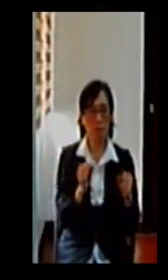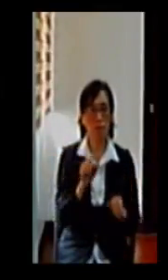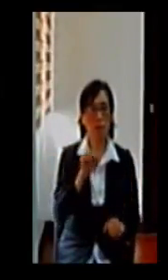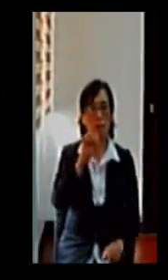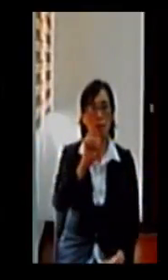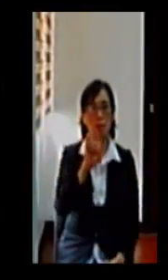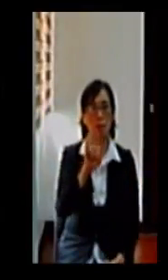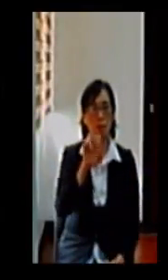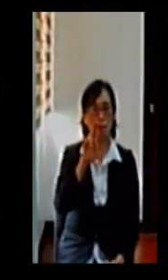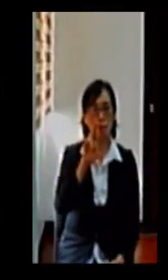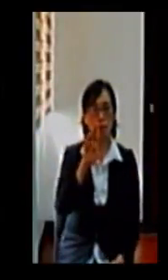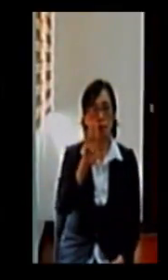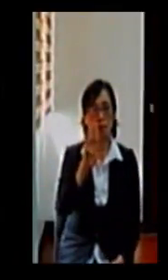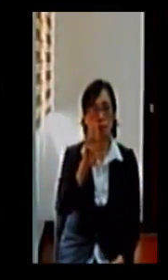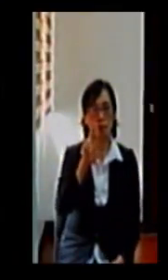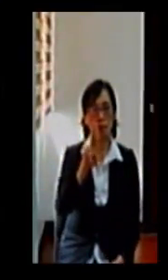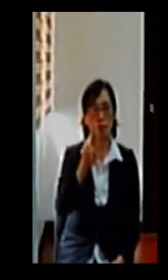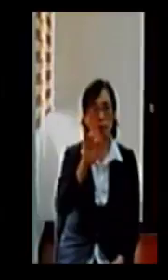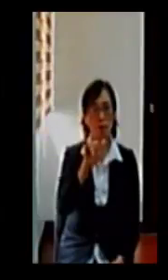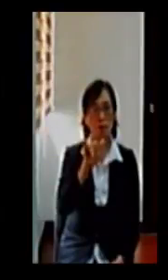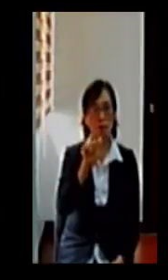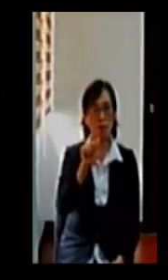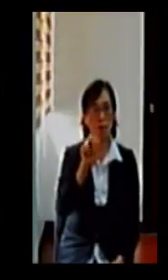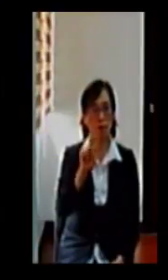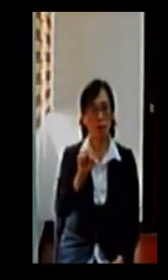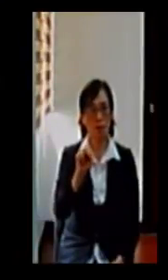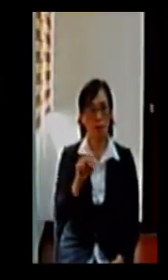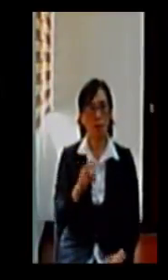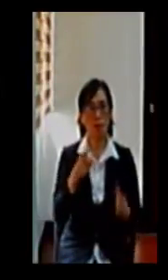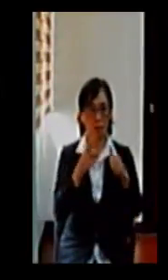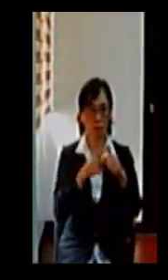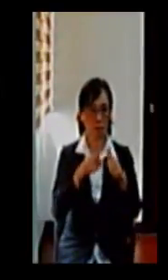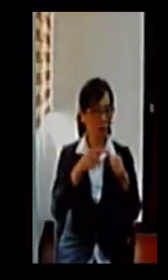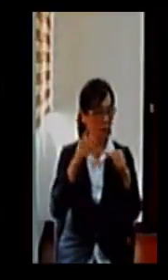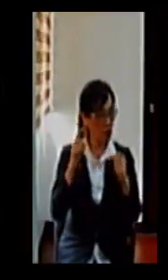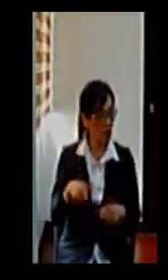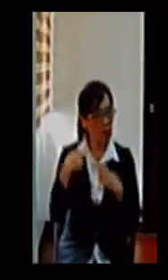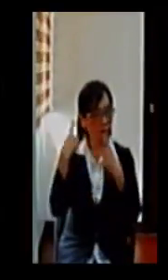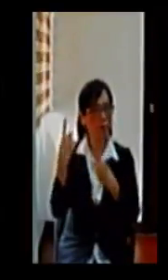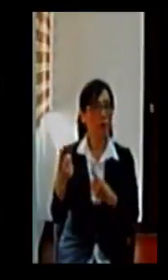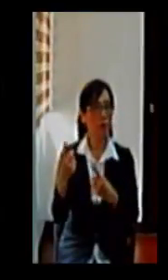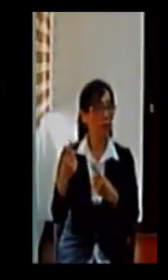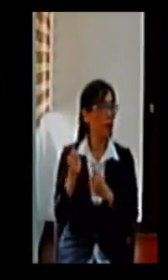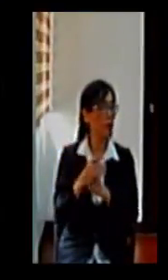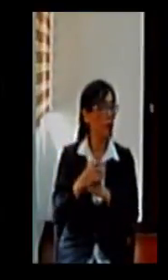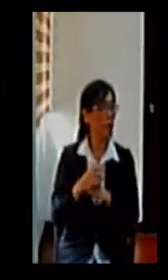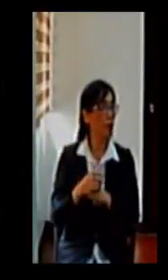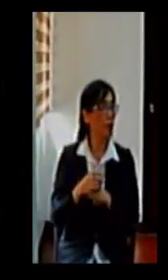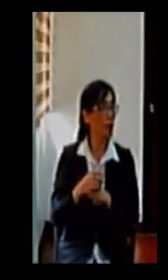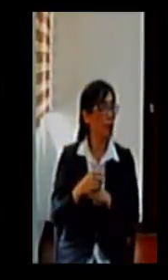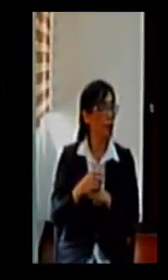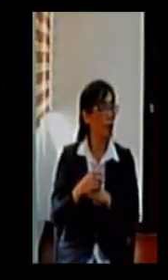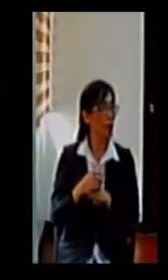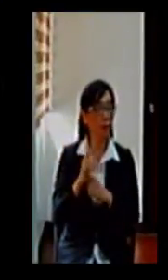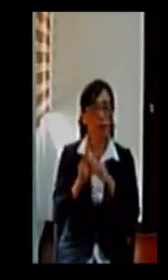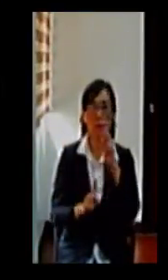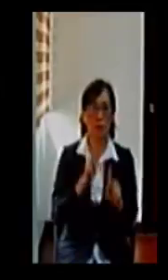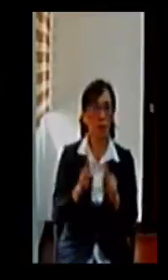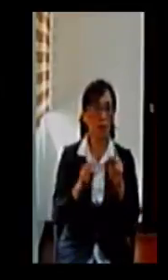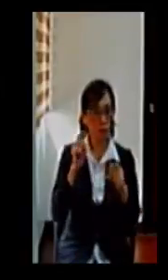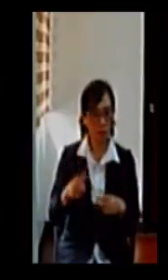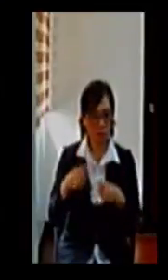Island, you know, centers of endemism, they're first to go. First would the people would go